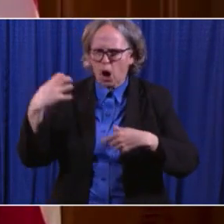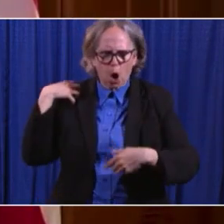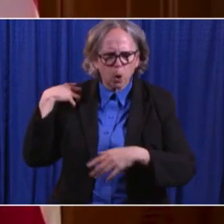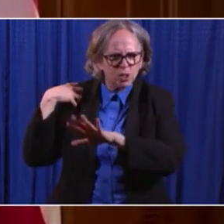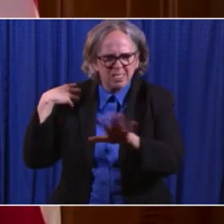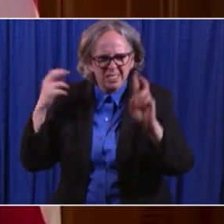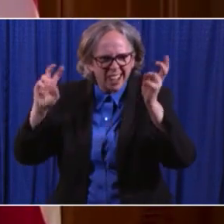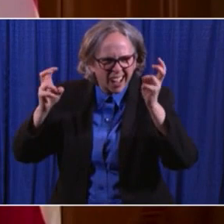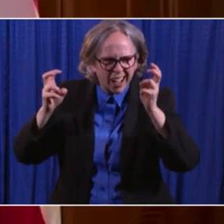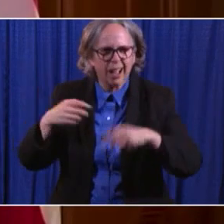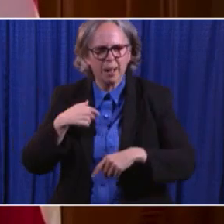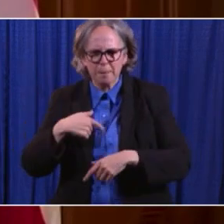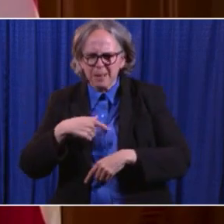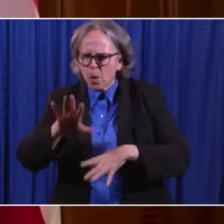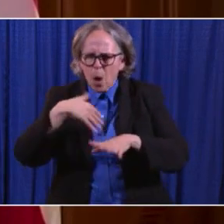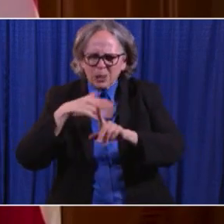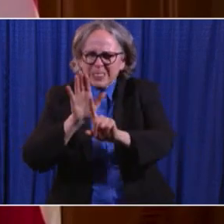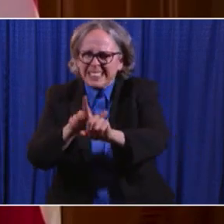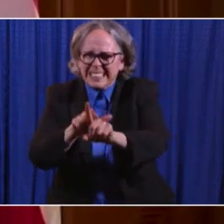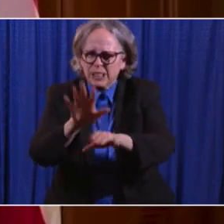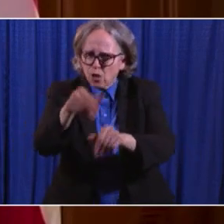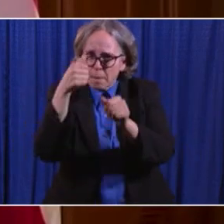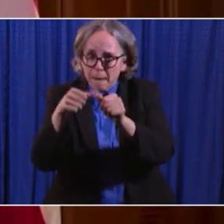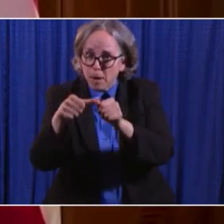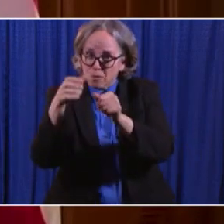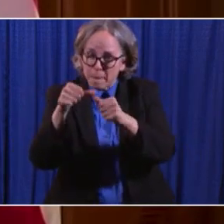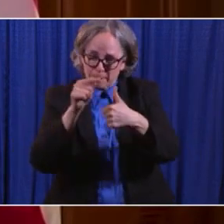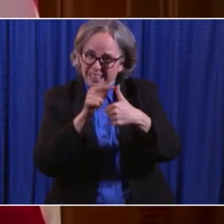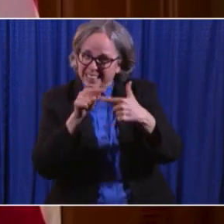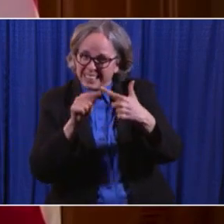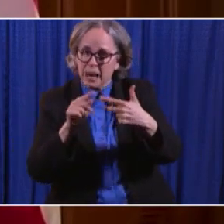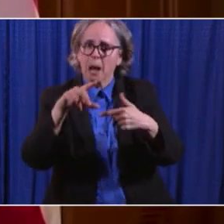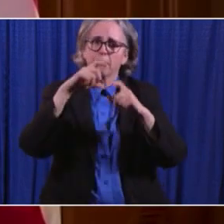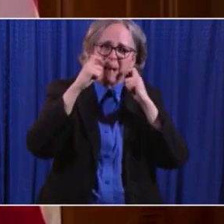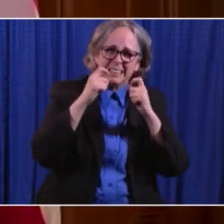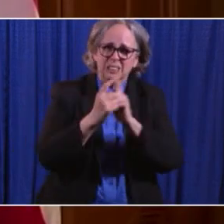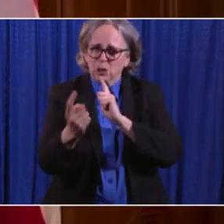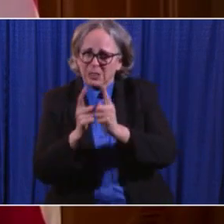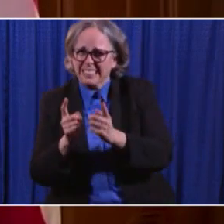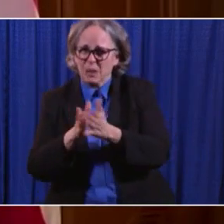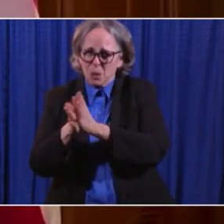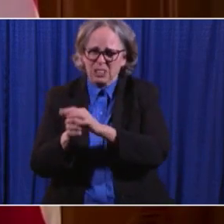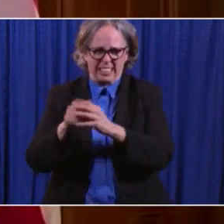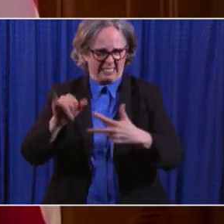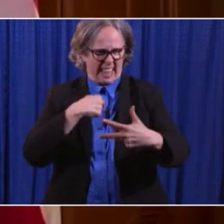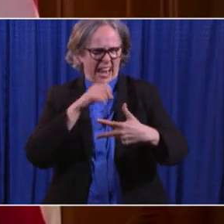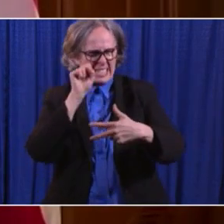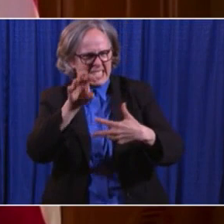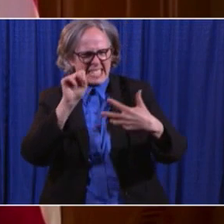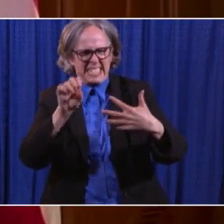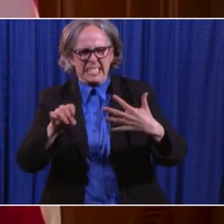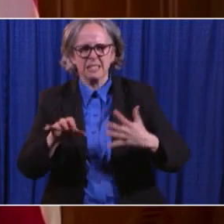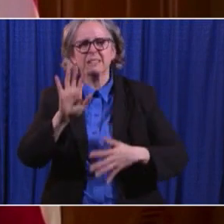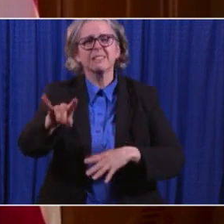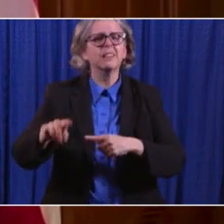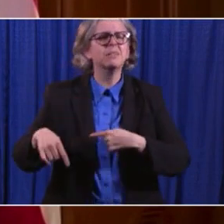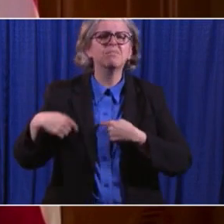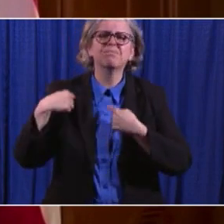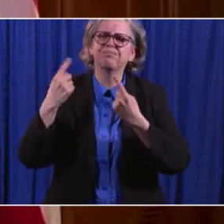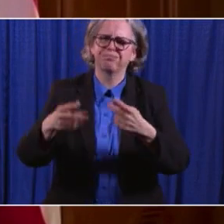be back to basics. We all have to get back to basics, I think, in what we do. And Ohioans have done phenomenally well in regard to